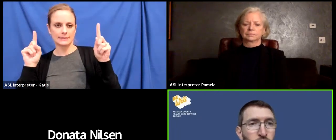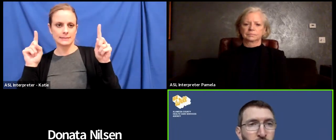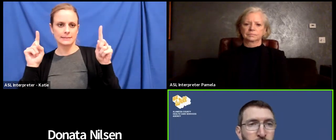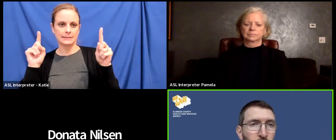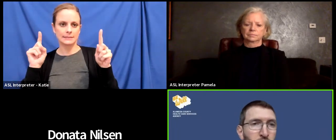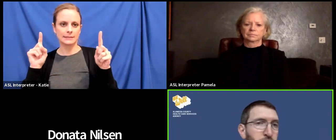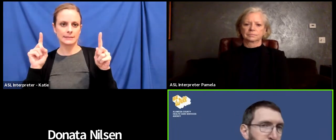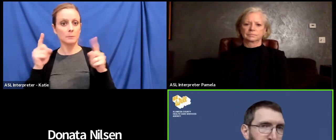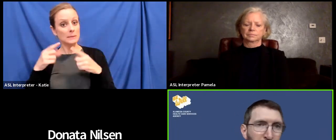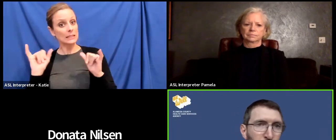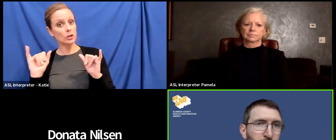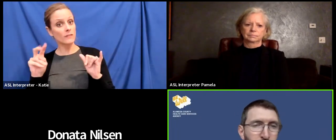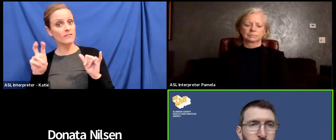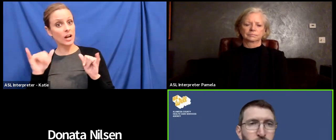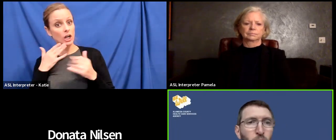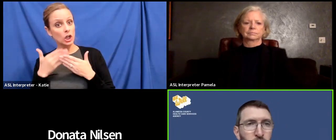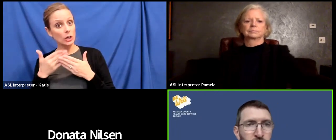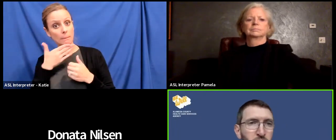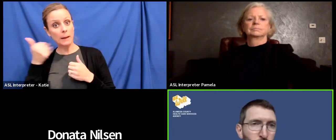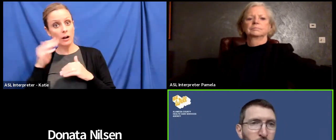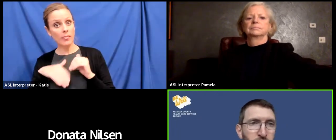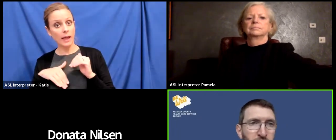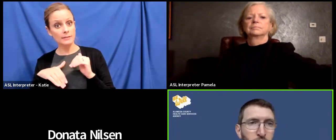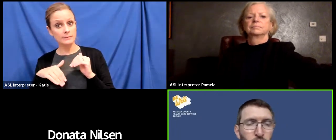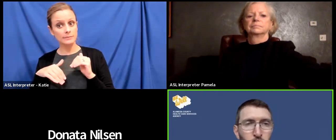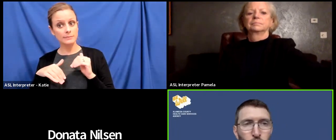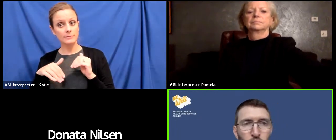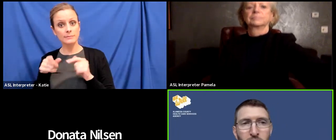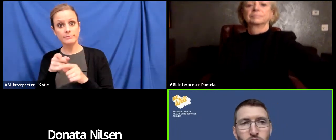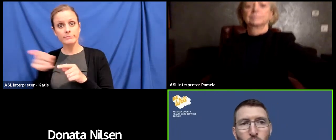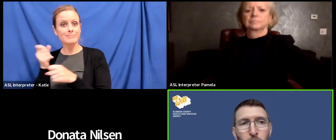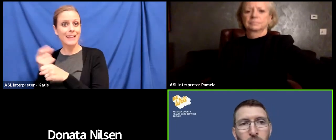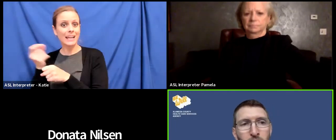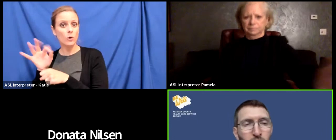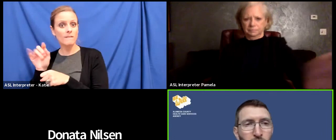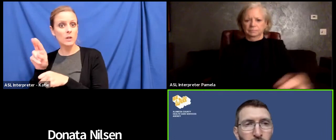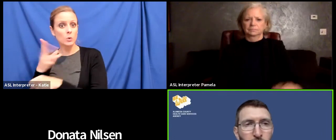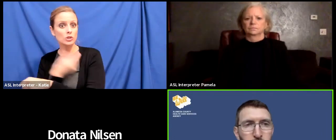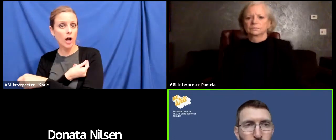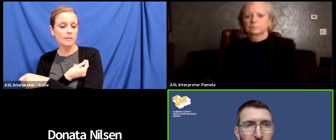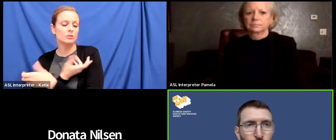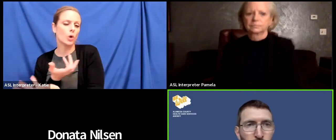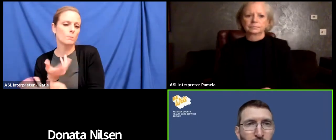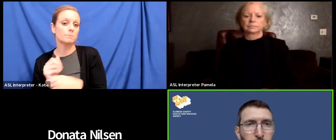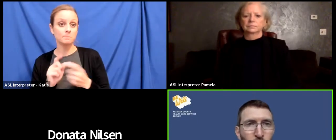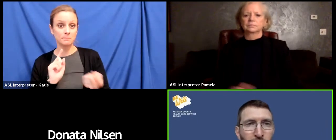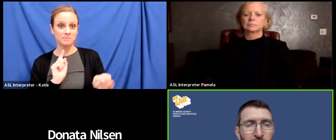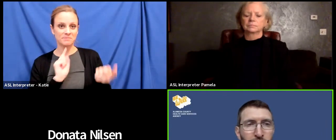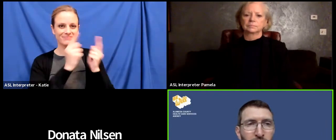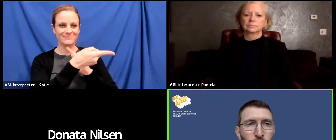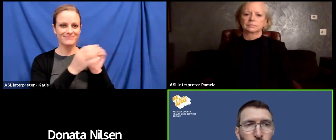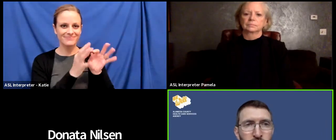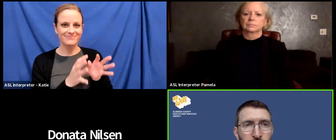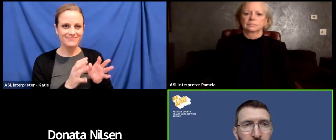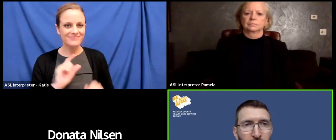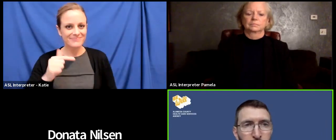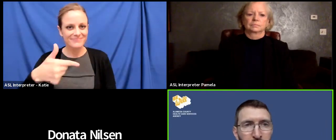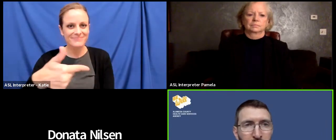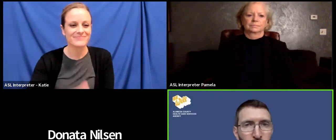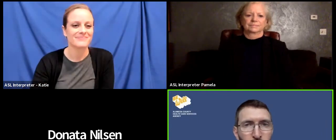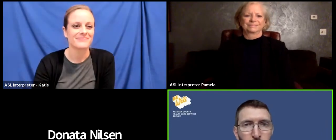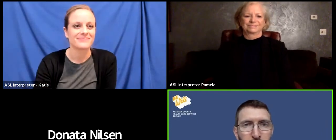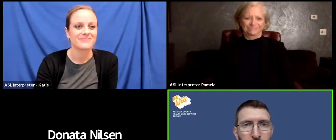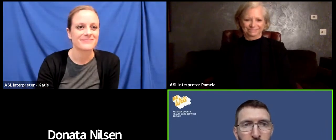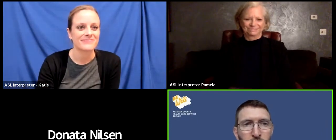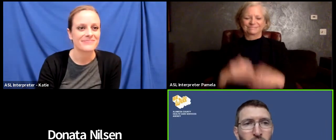although still very good, better than what we see like with the annual flu shot. So that's sort of the upshot, and I have no reason to think